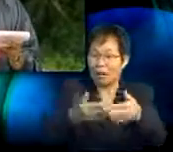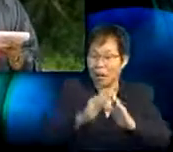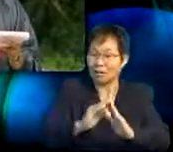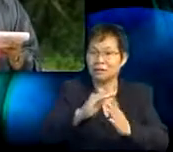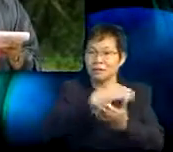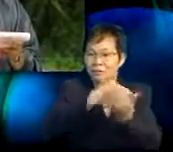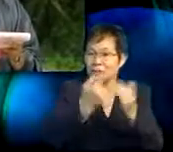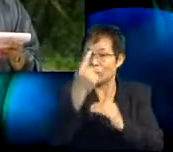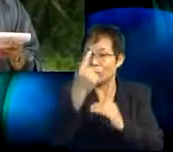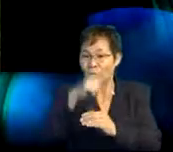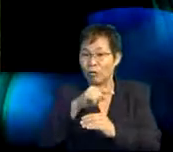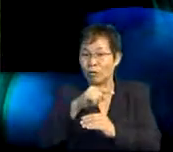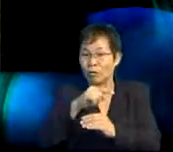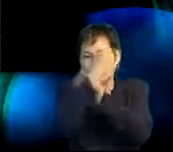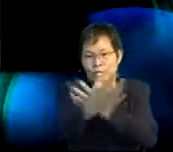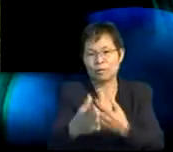look at that scene again.